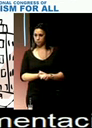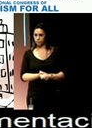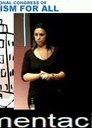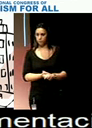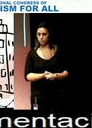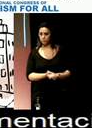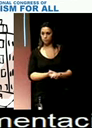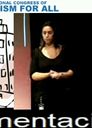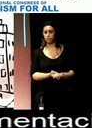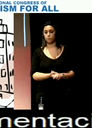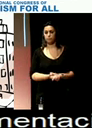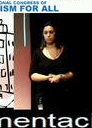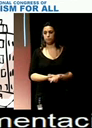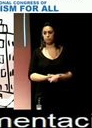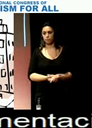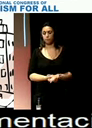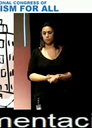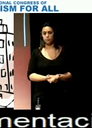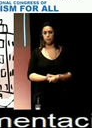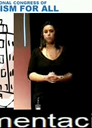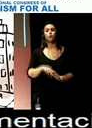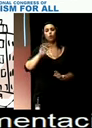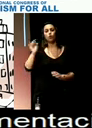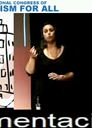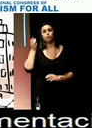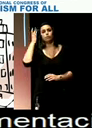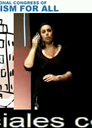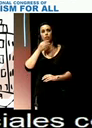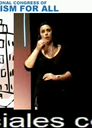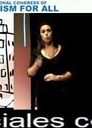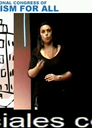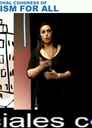Another good initiative is